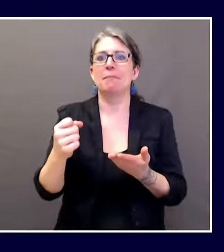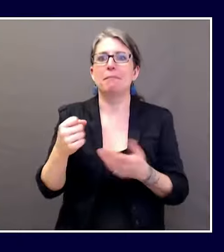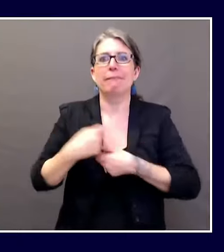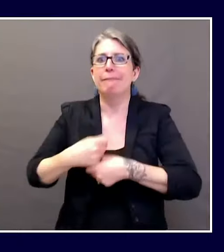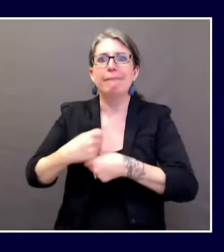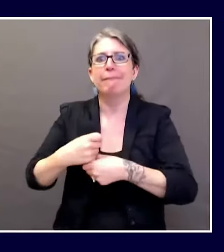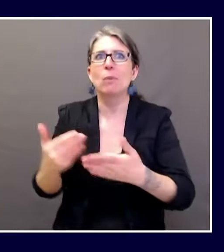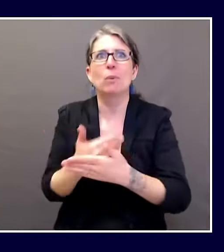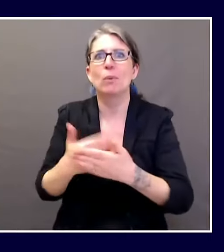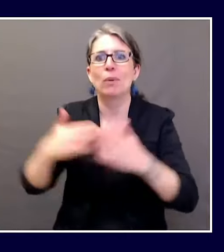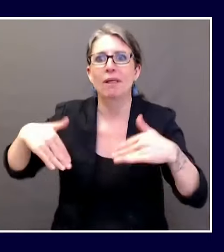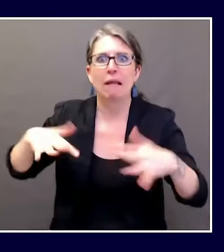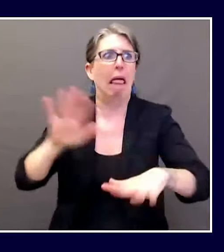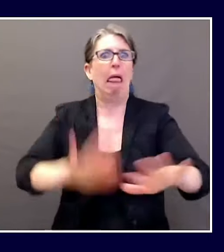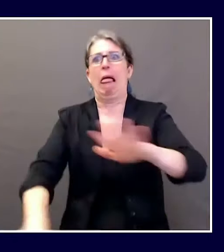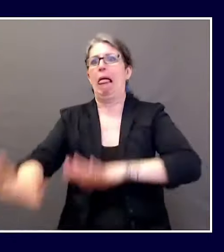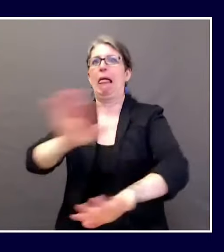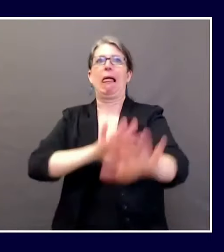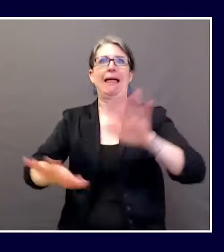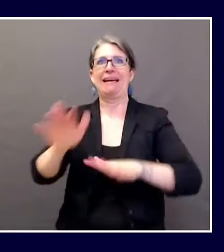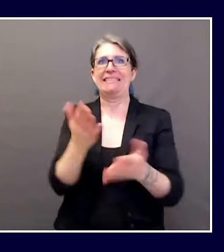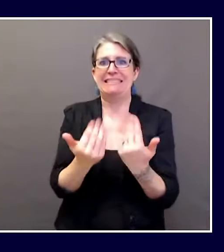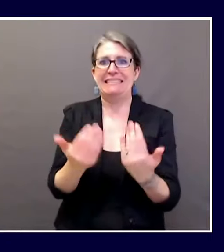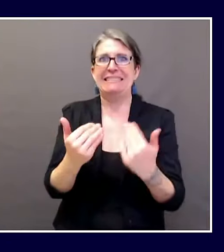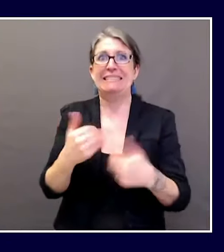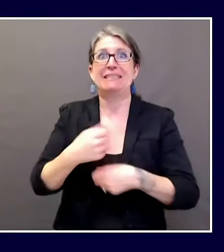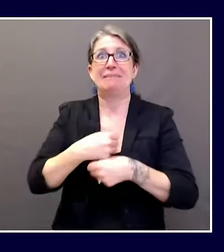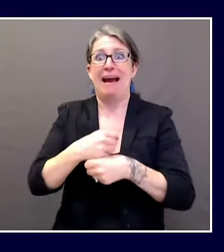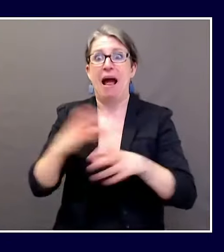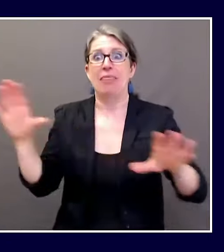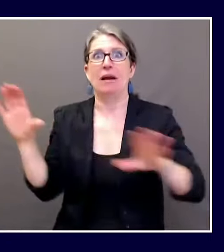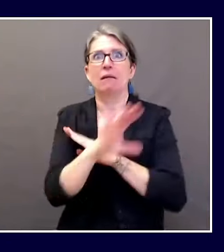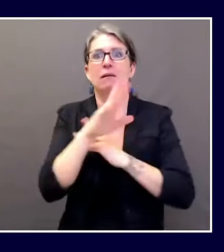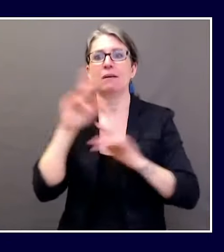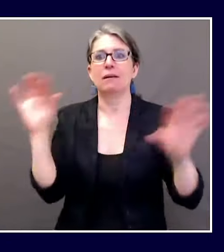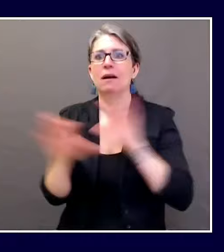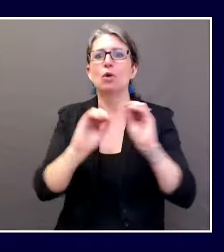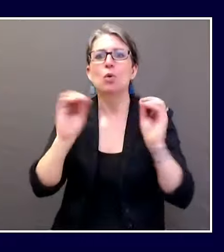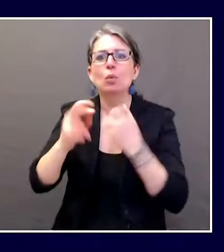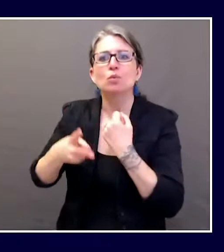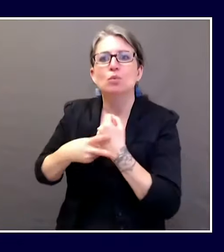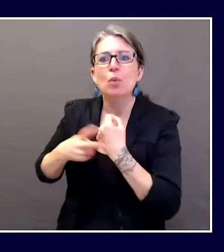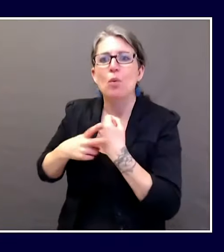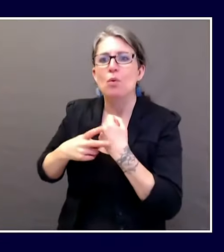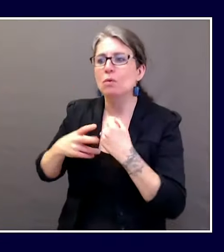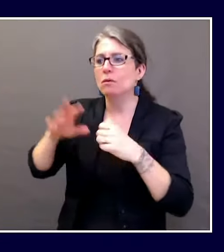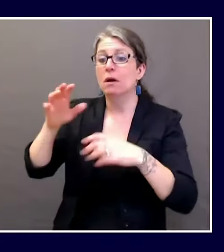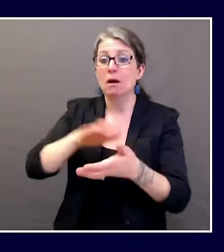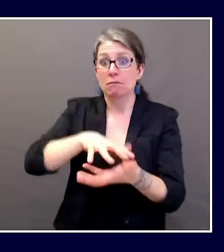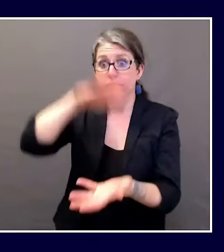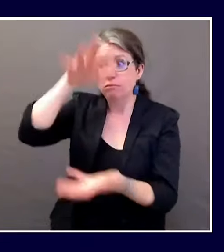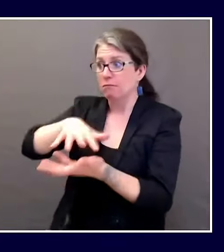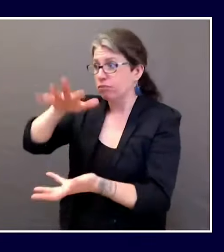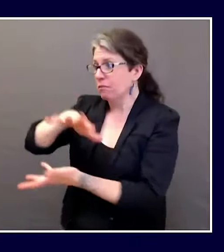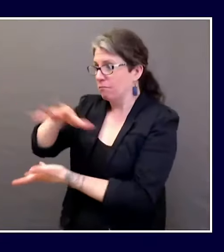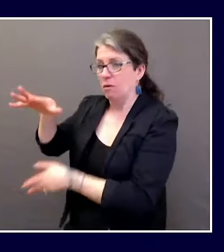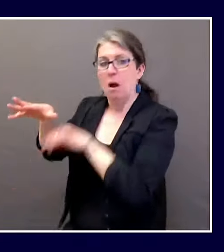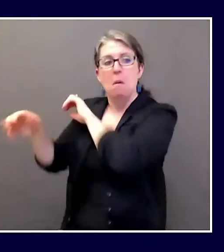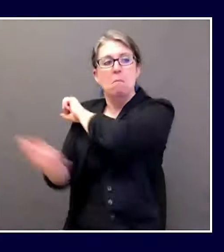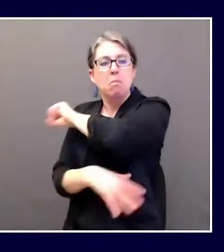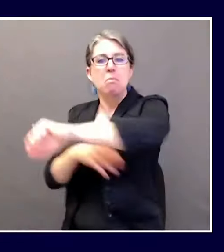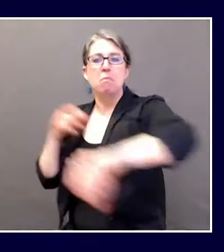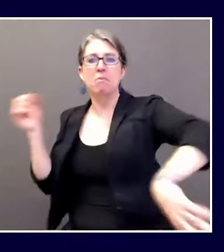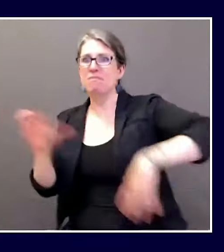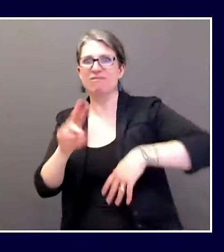what we're seeing now, later on in this month now, is that recreation, that bouncing back of the supply after having cleared